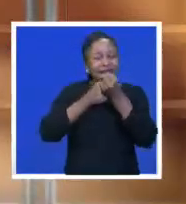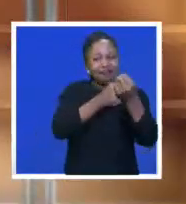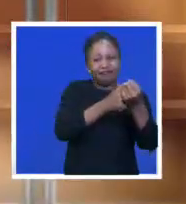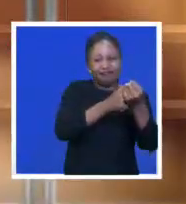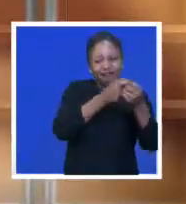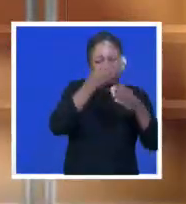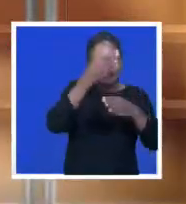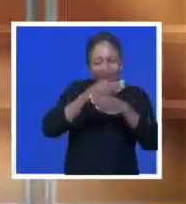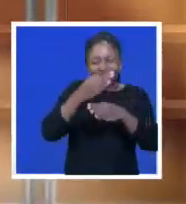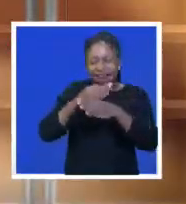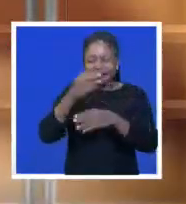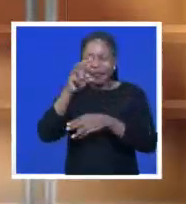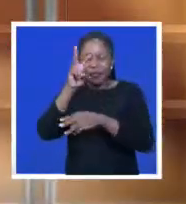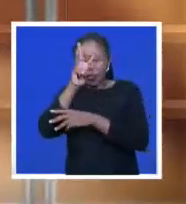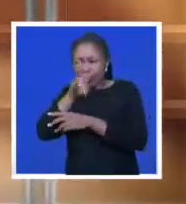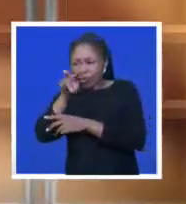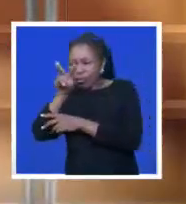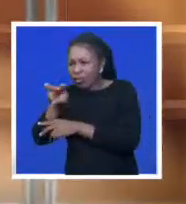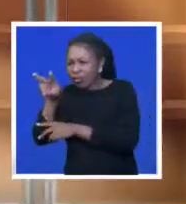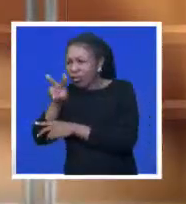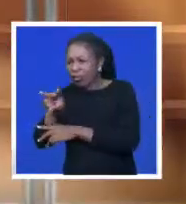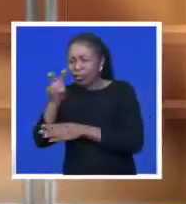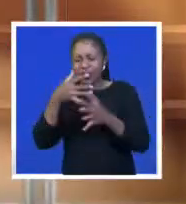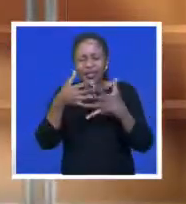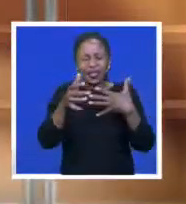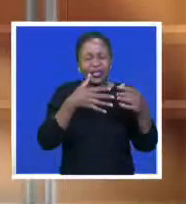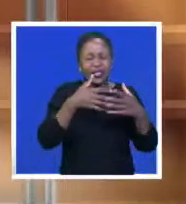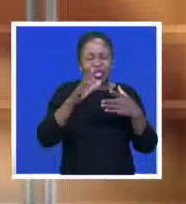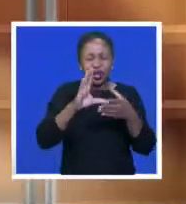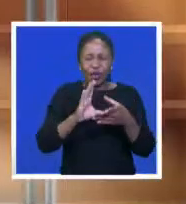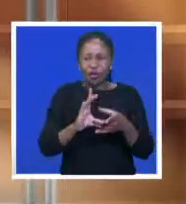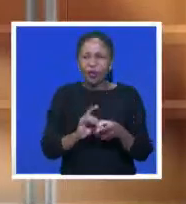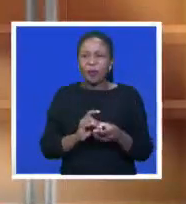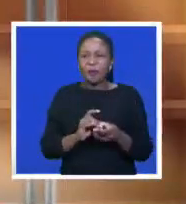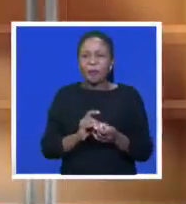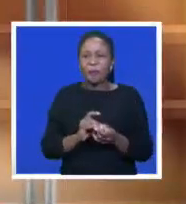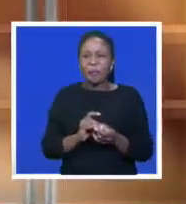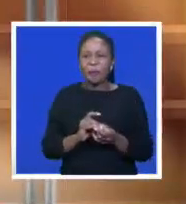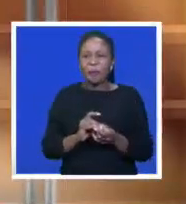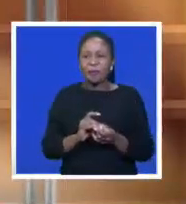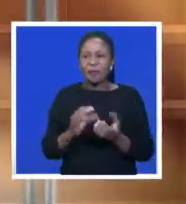the home. So therefore, we should always thank God for the